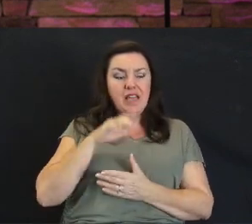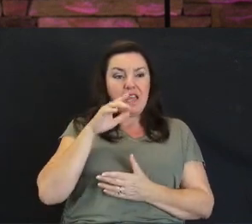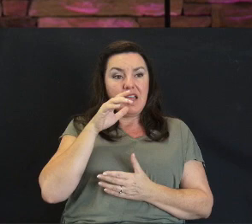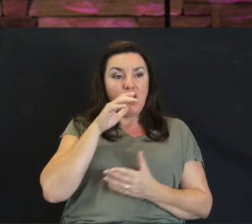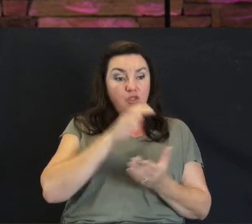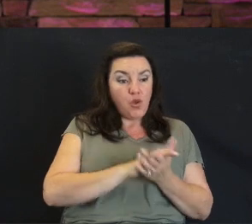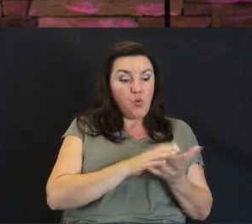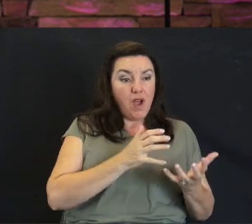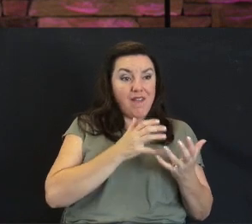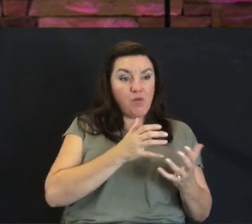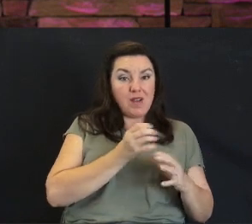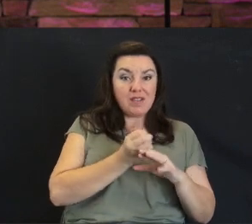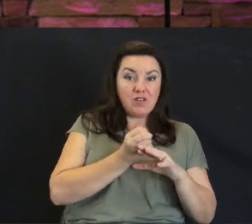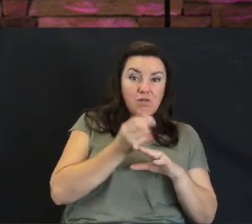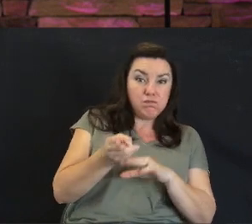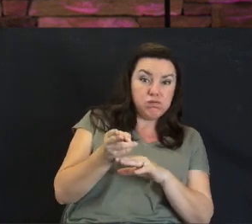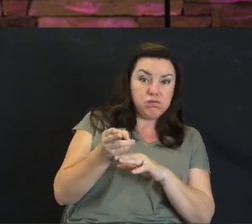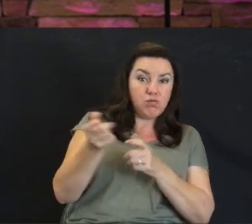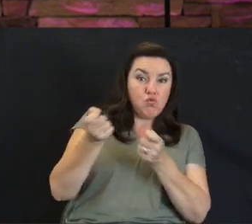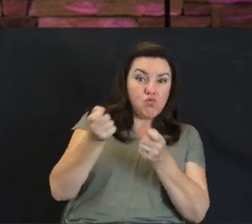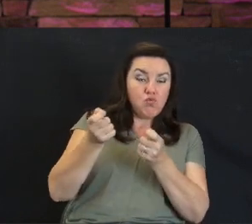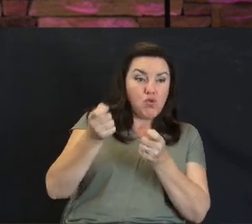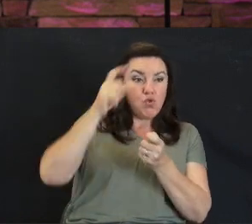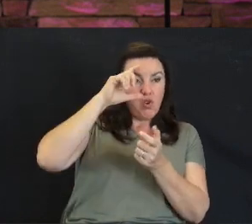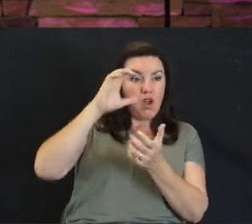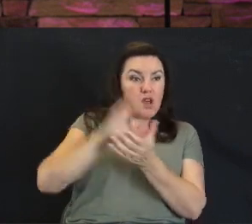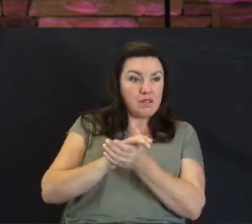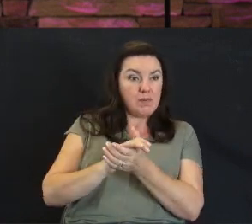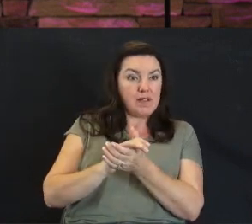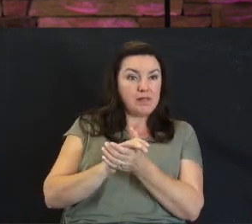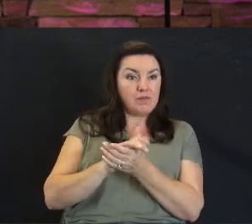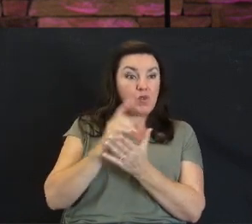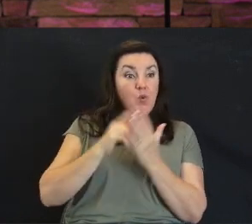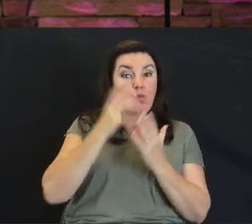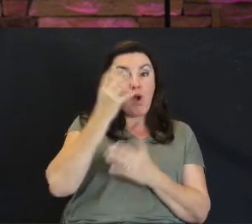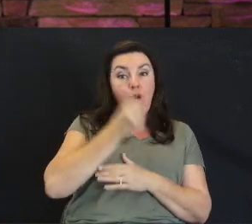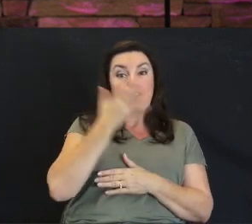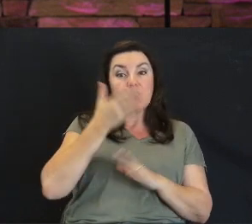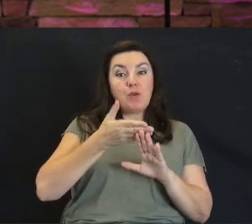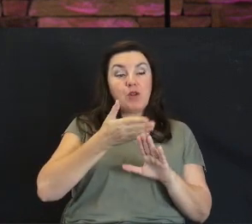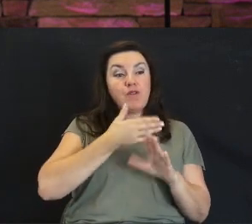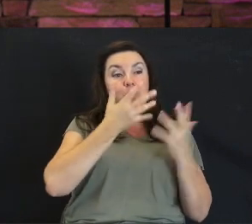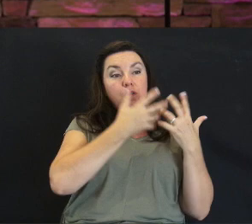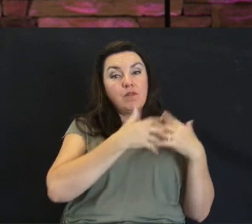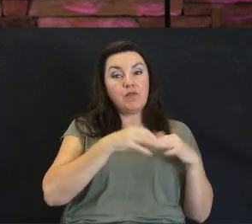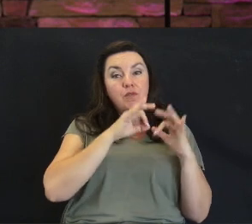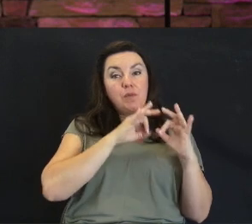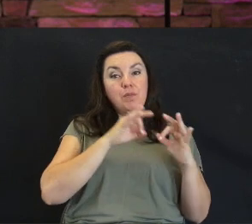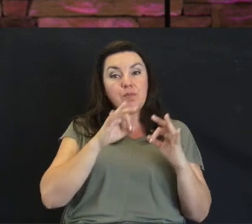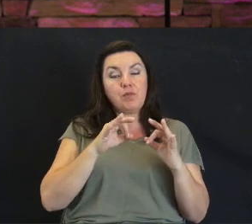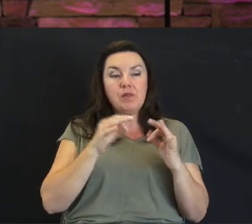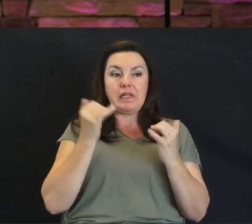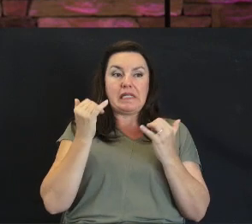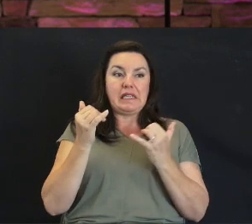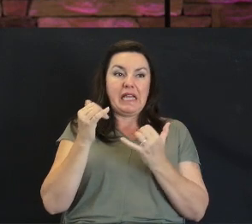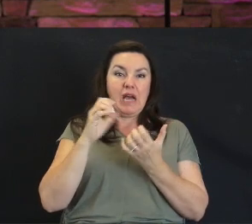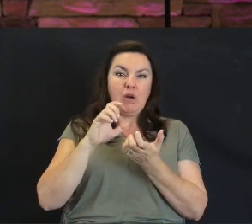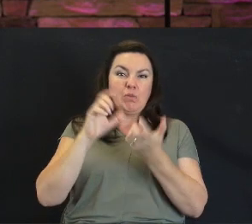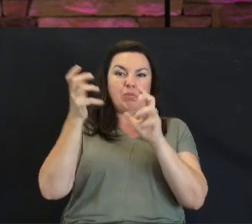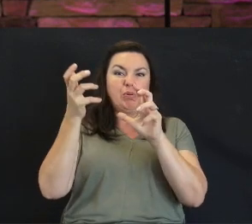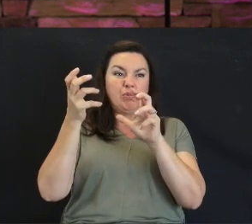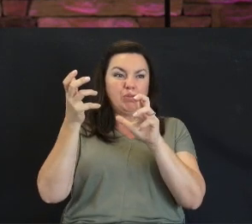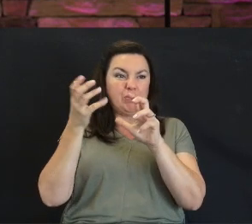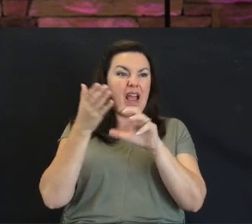now be to dominate her husband And rule over him What was beautiful and harmonious before the fall Is now corrupted and